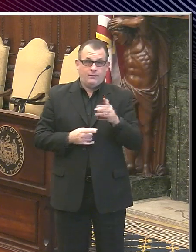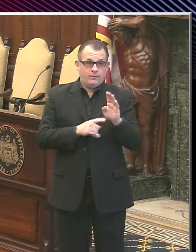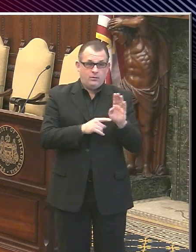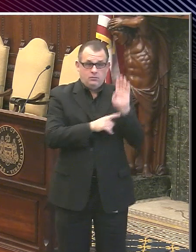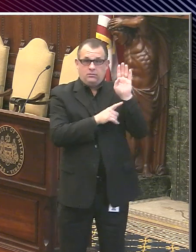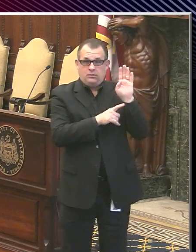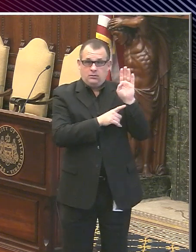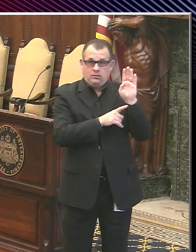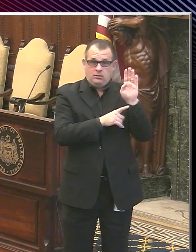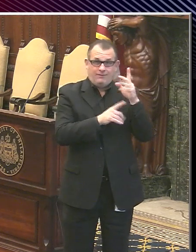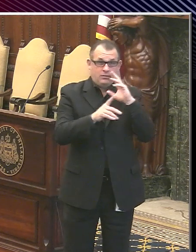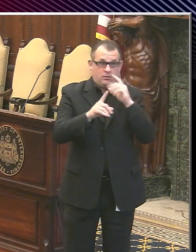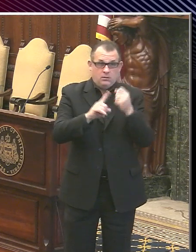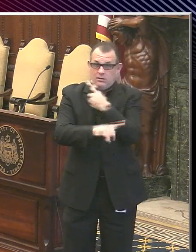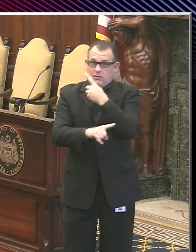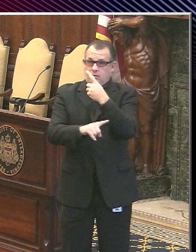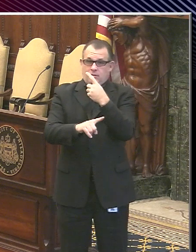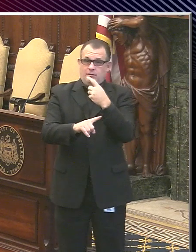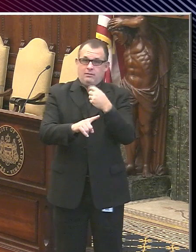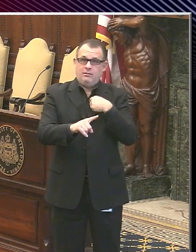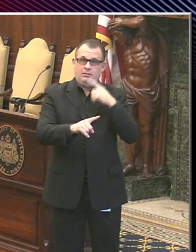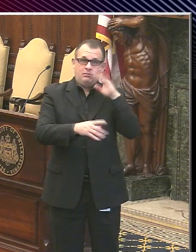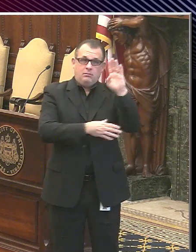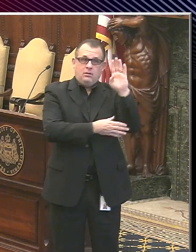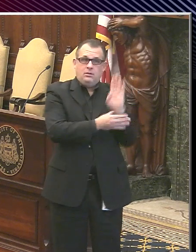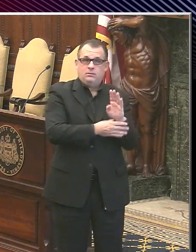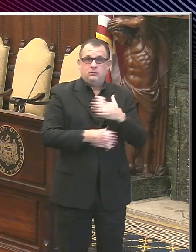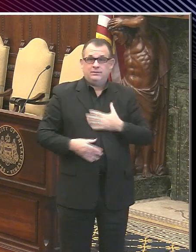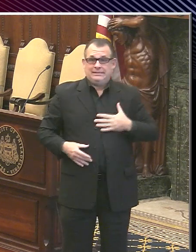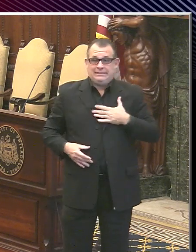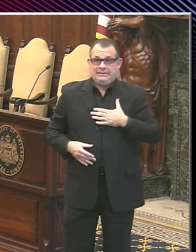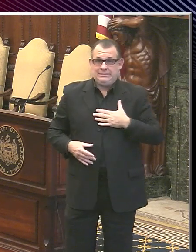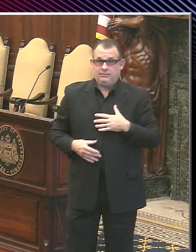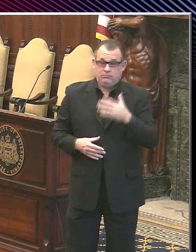on a topic other than COVID, please. Thank you. And